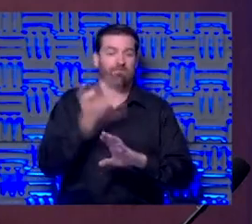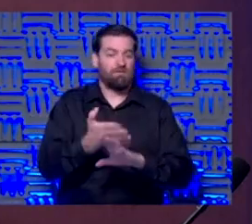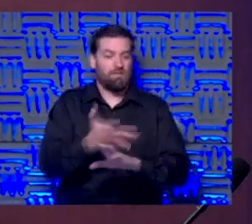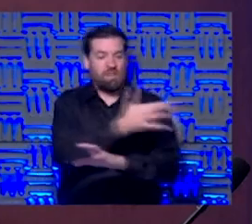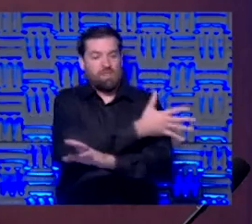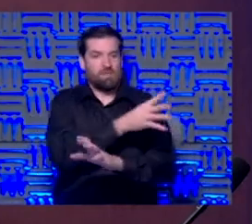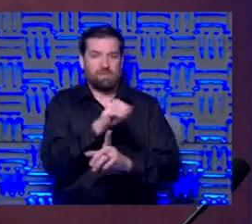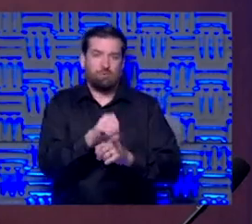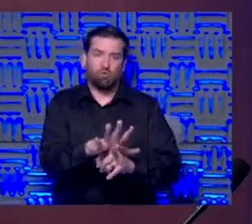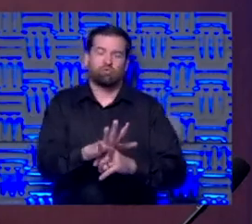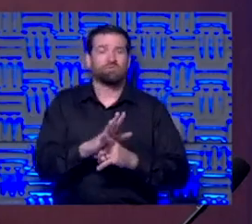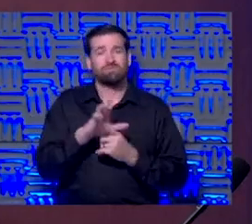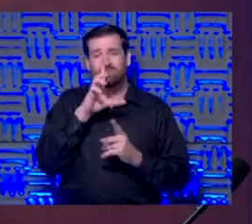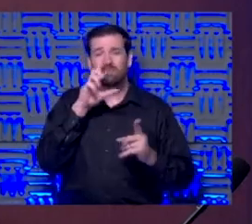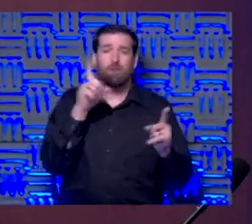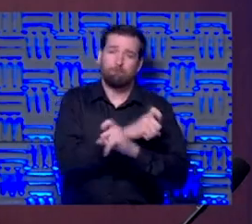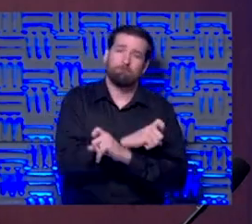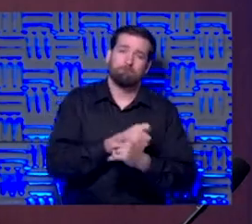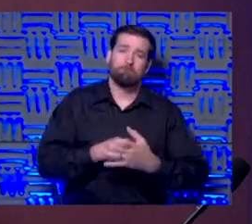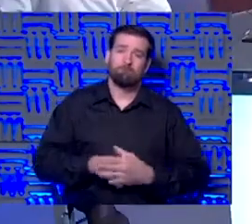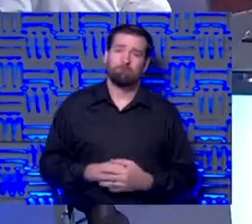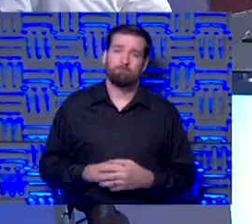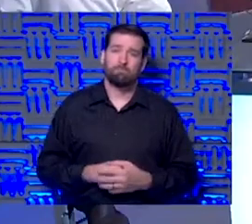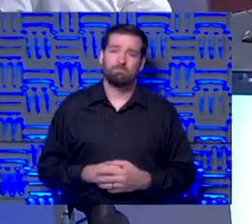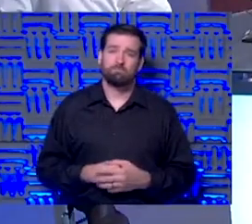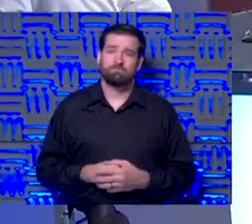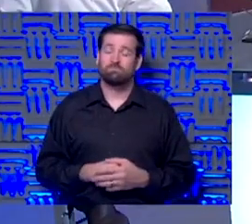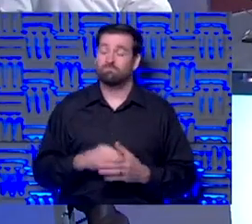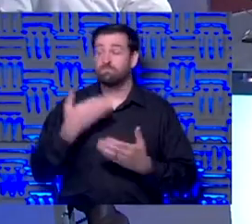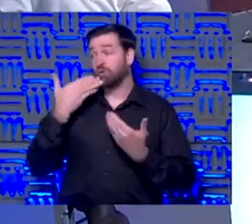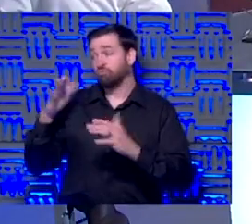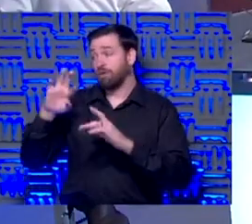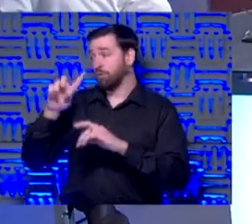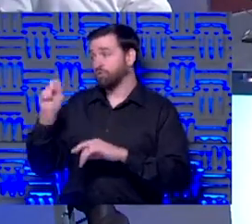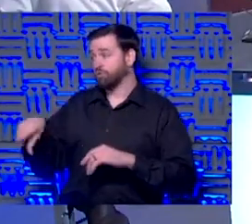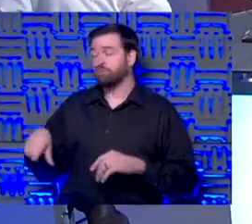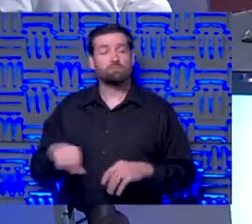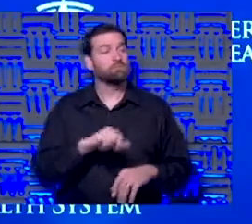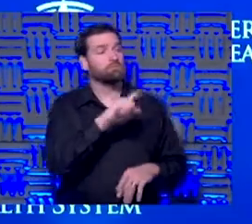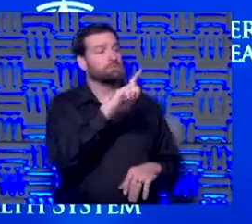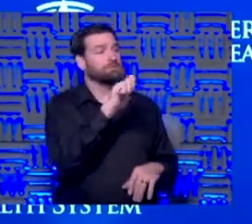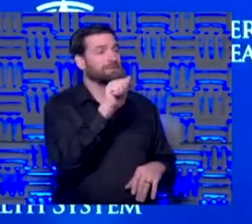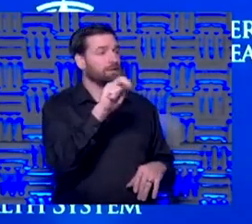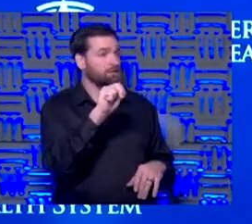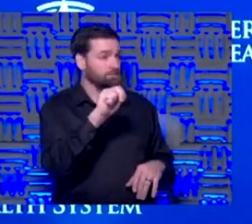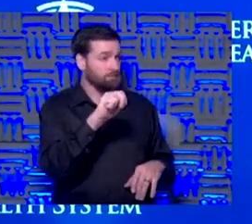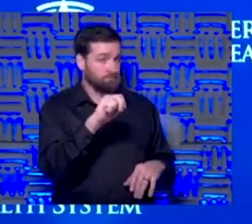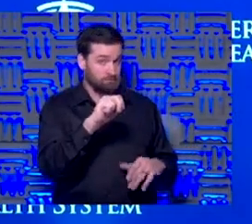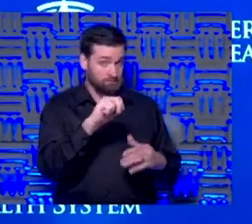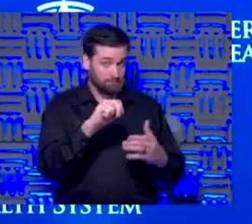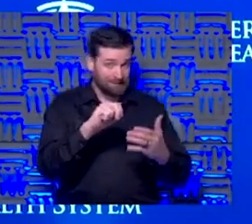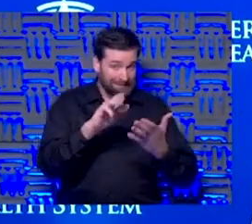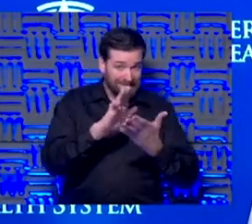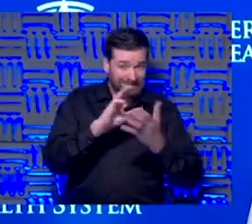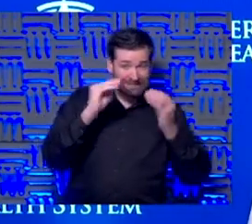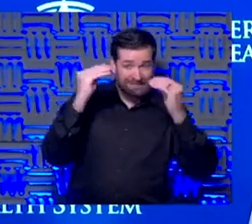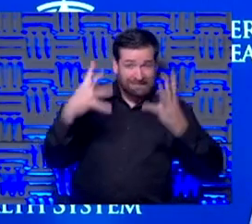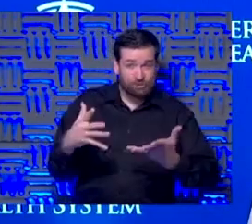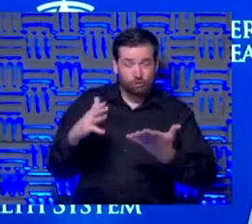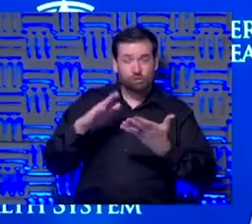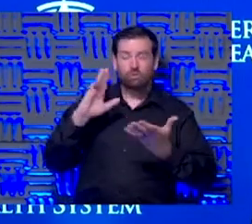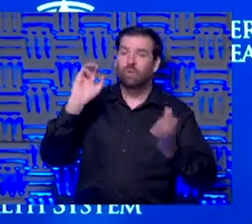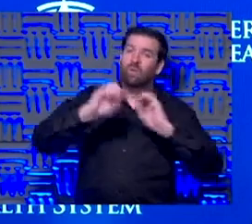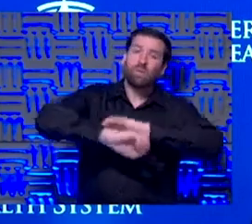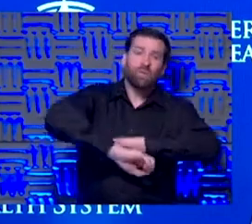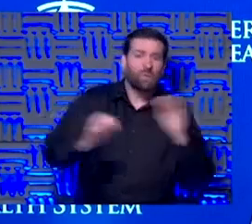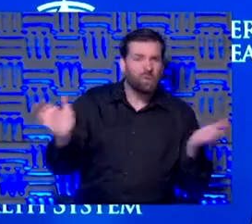exposure. So it's complicated. It is complicated. Great question, though. Yeah. Leanne wants to know, should teachers go paperless to have less?